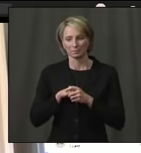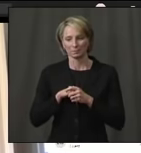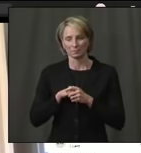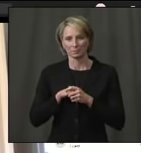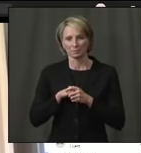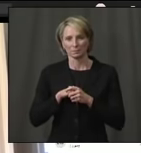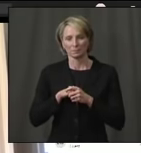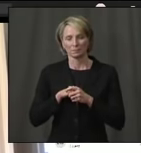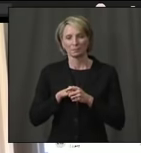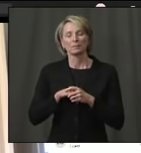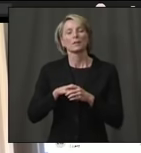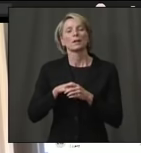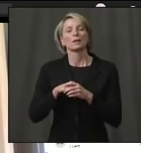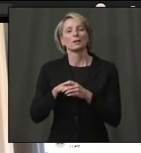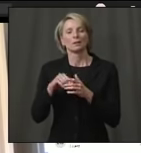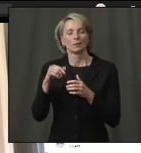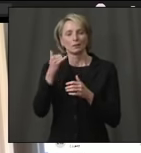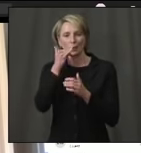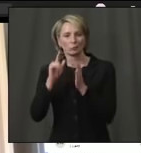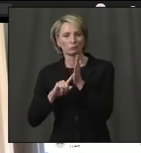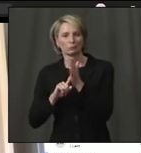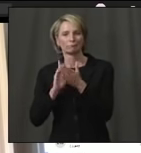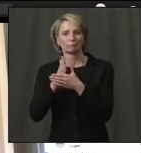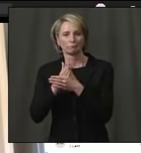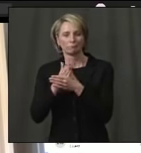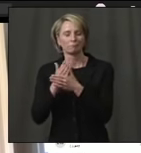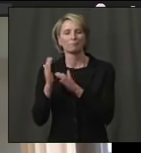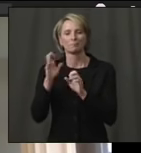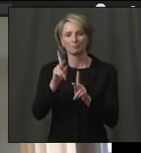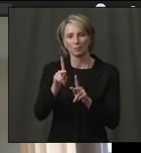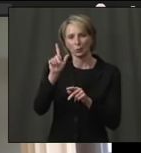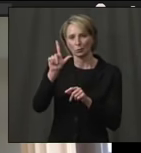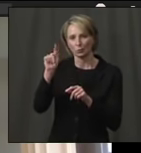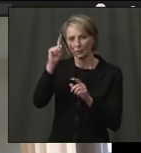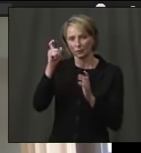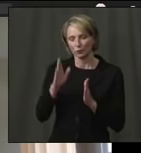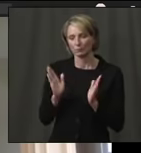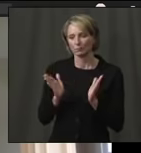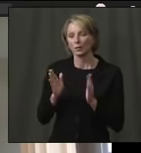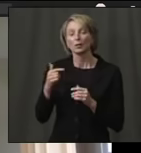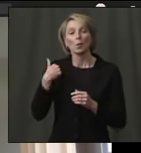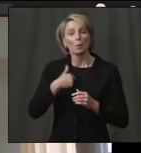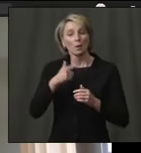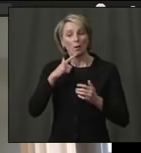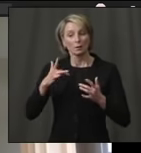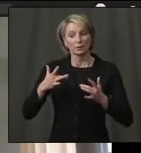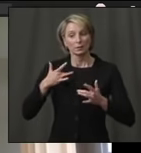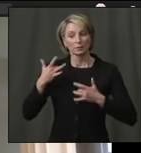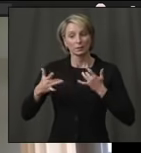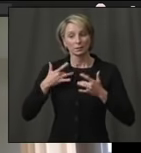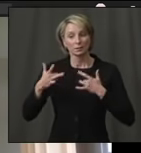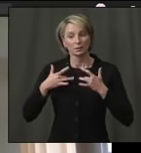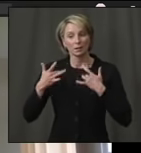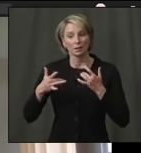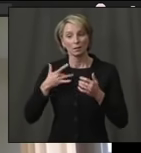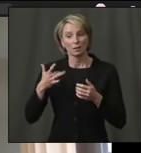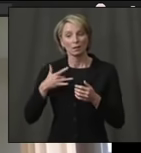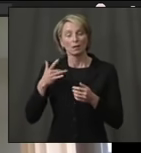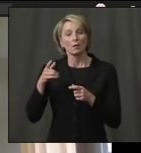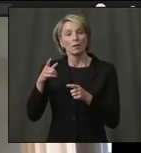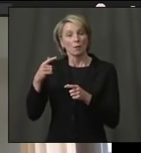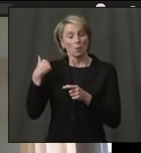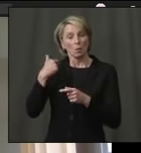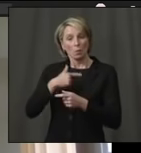And so we are really excited to help the communities, each community leader, put